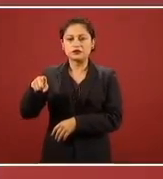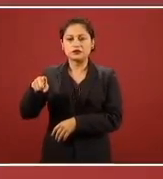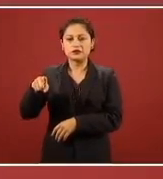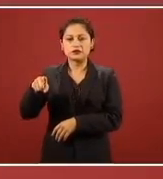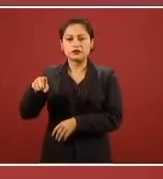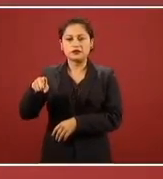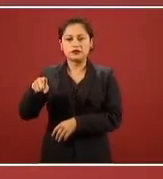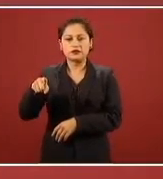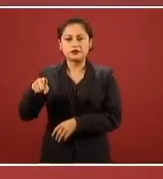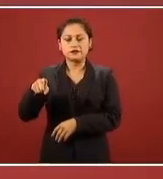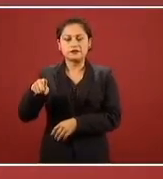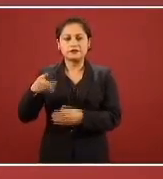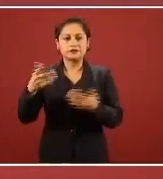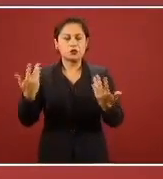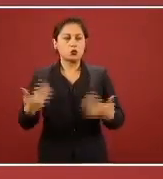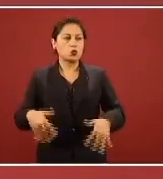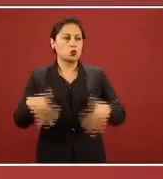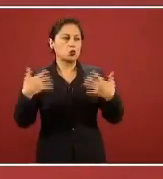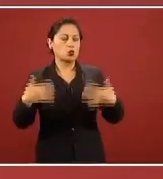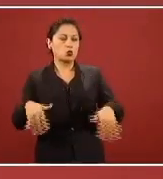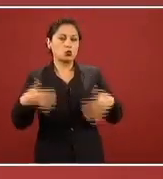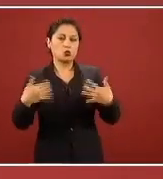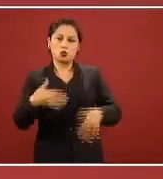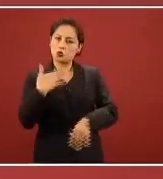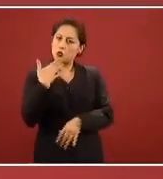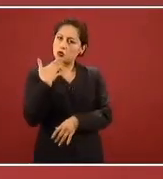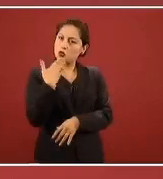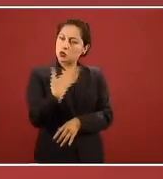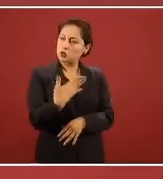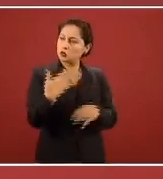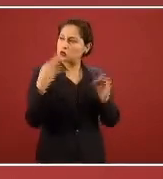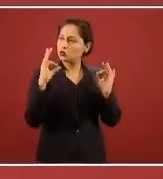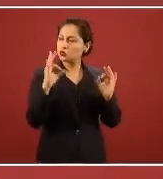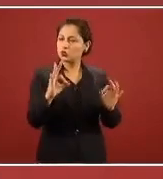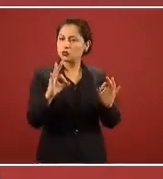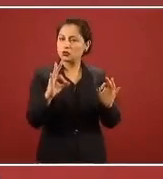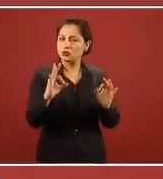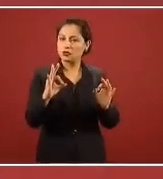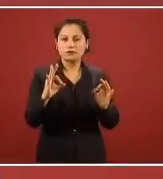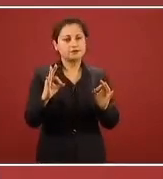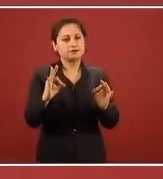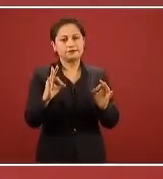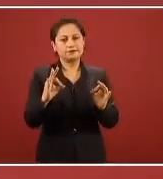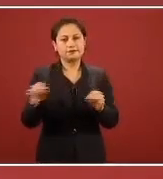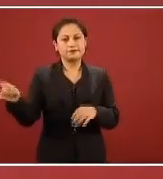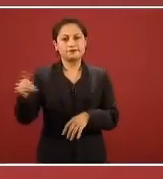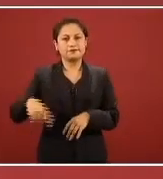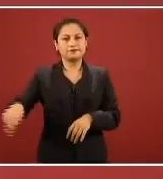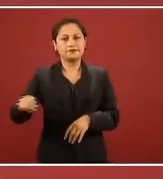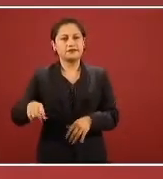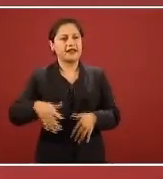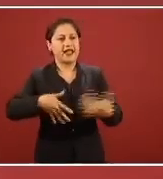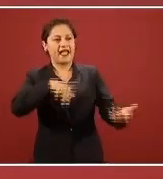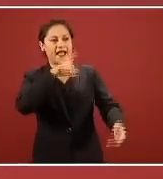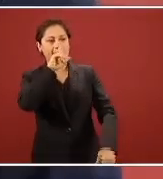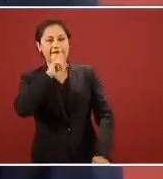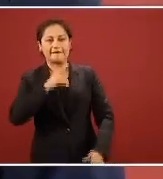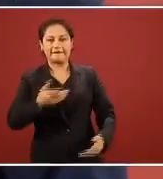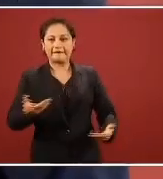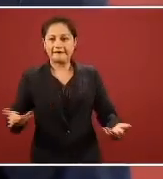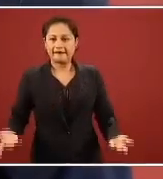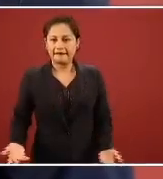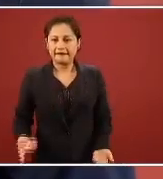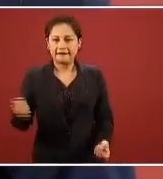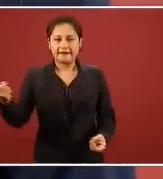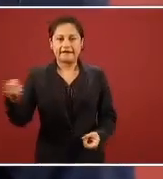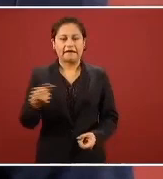esto es inédito, this is inherent, dice San Lázaro. And they say it's a